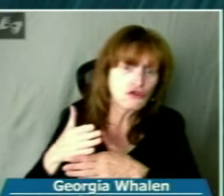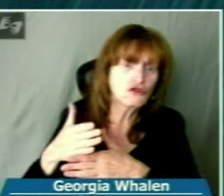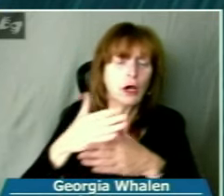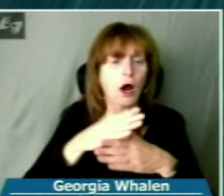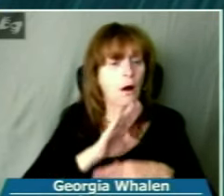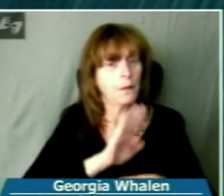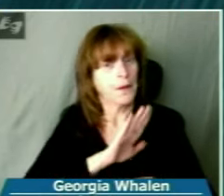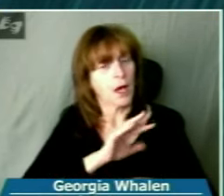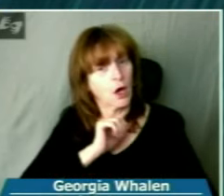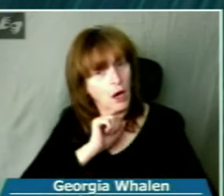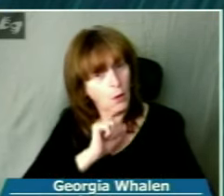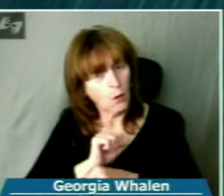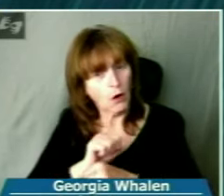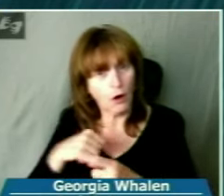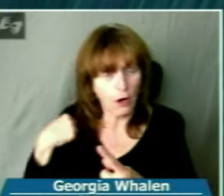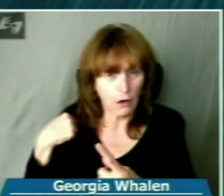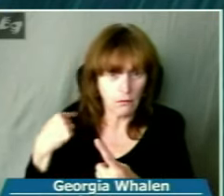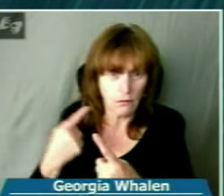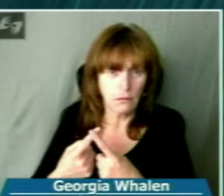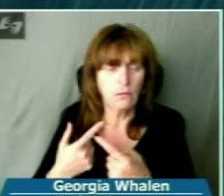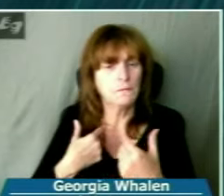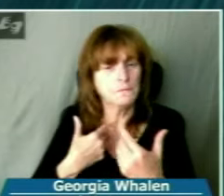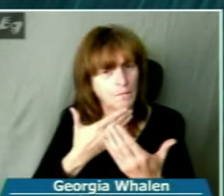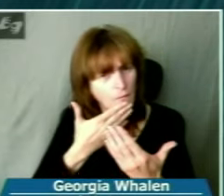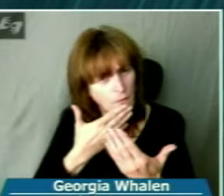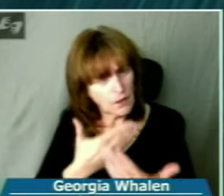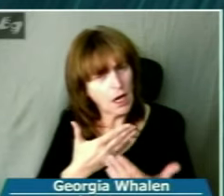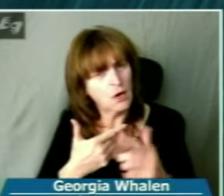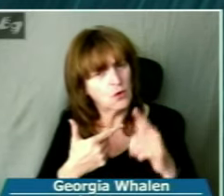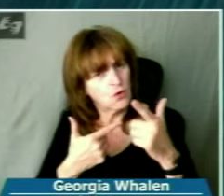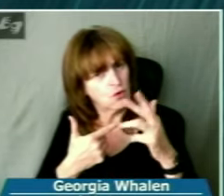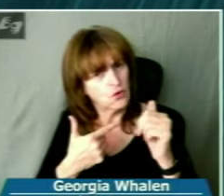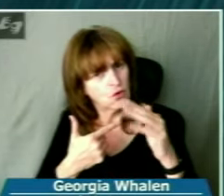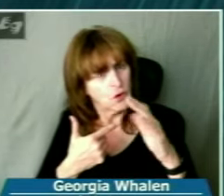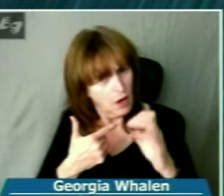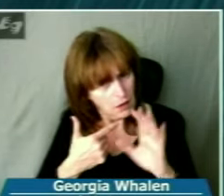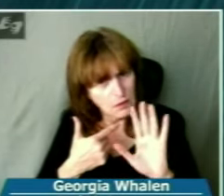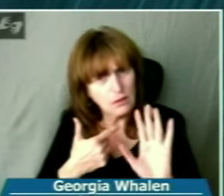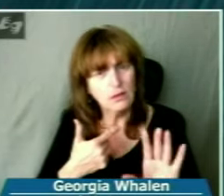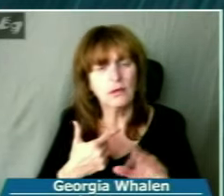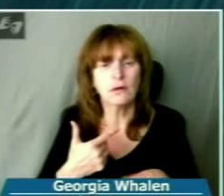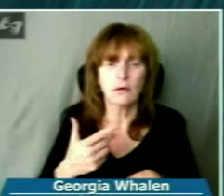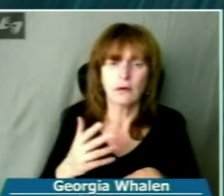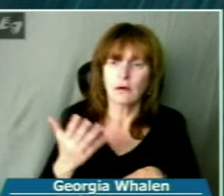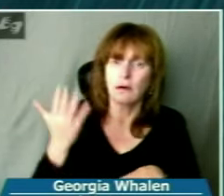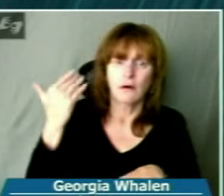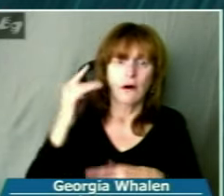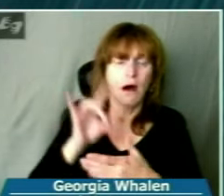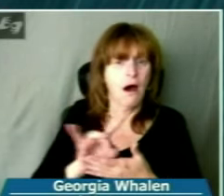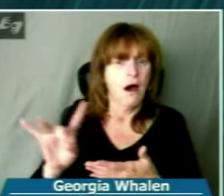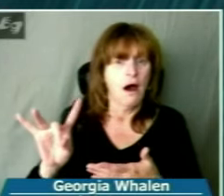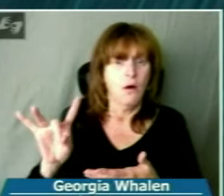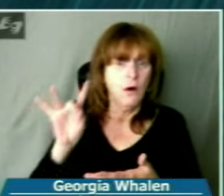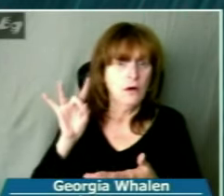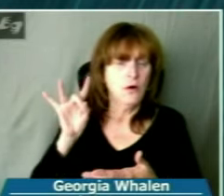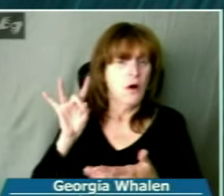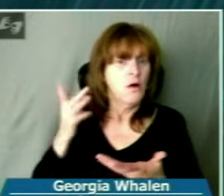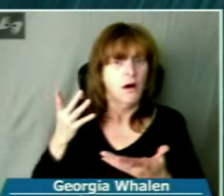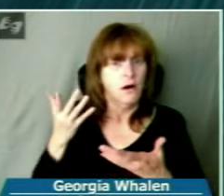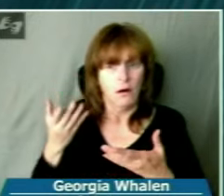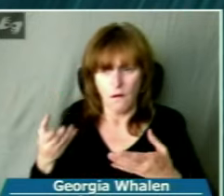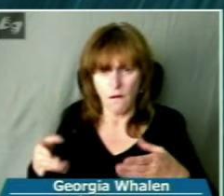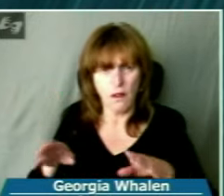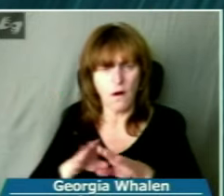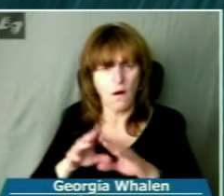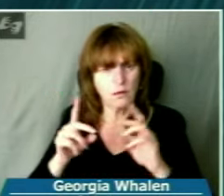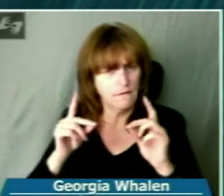throughout this crisis. And if you think about the job of closing up the city and now trying to figure out how we work through all the things that